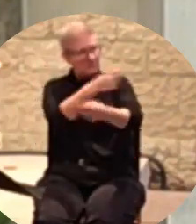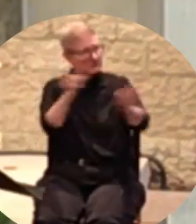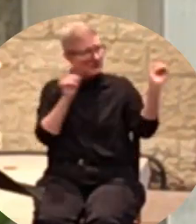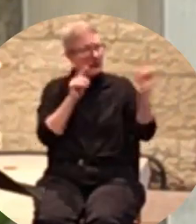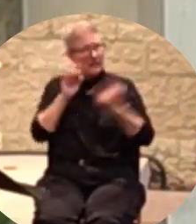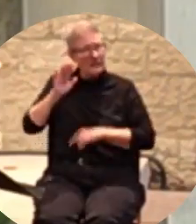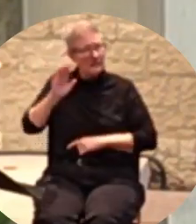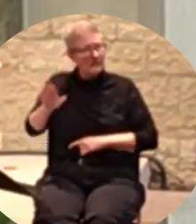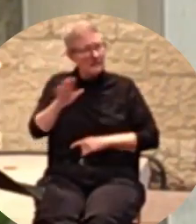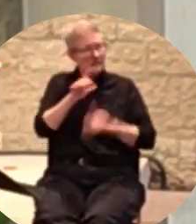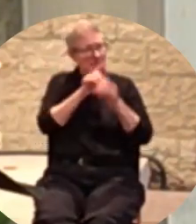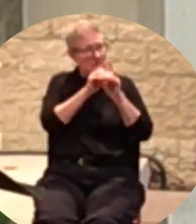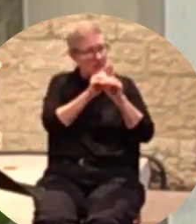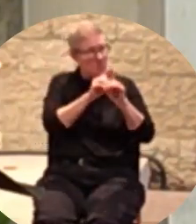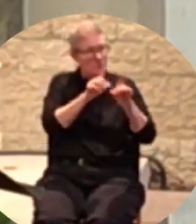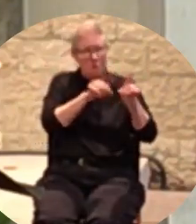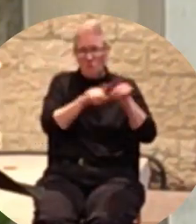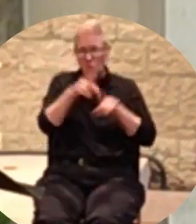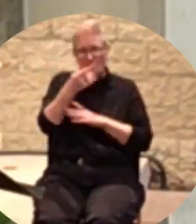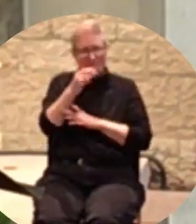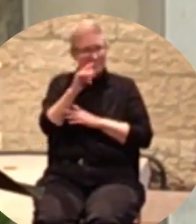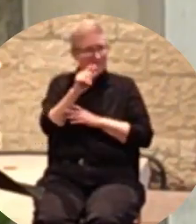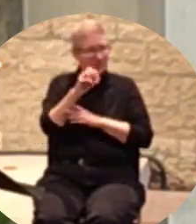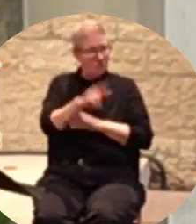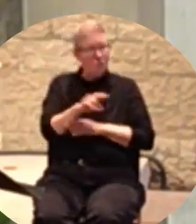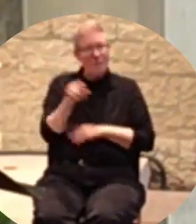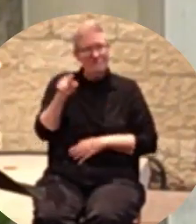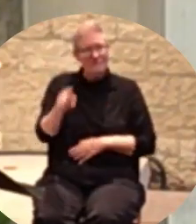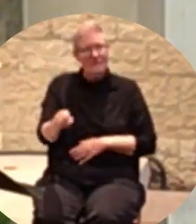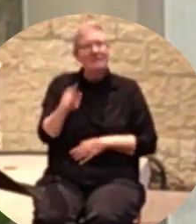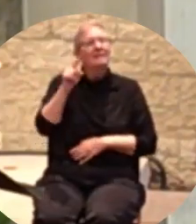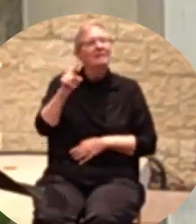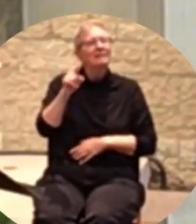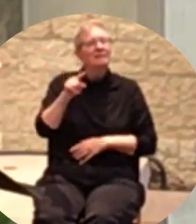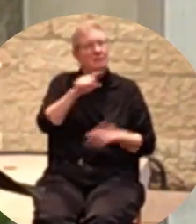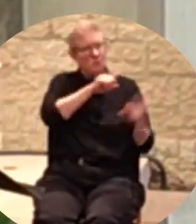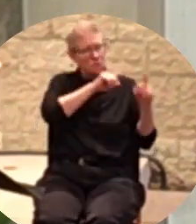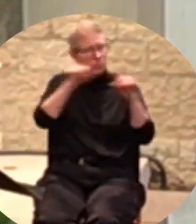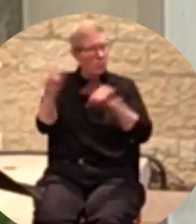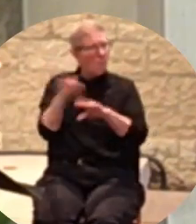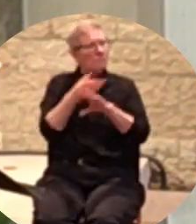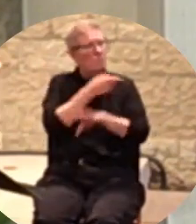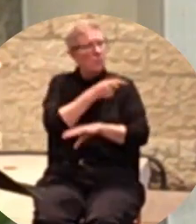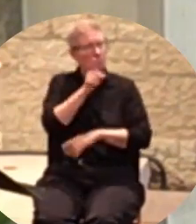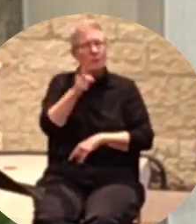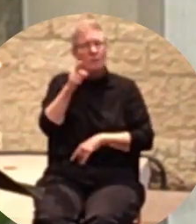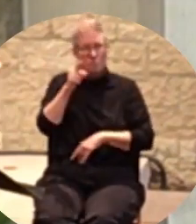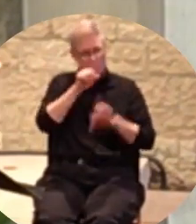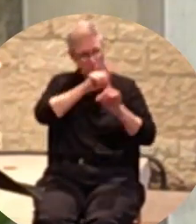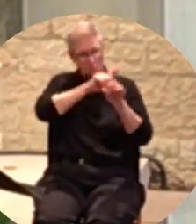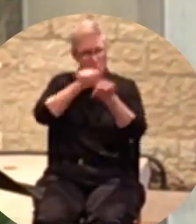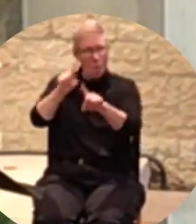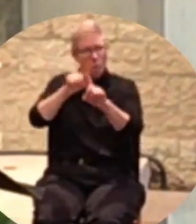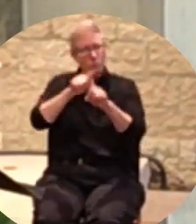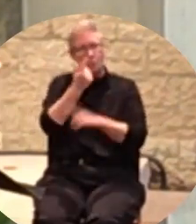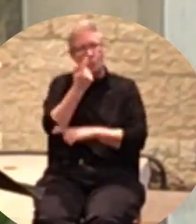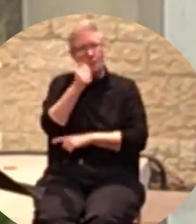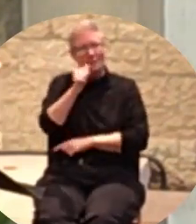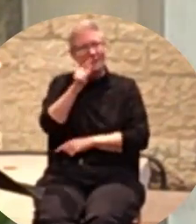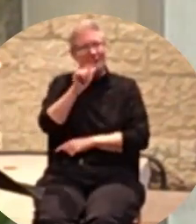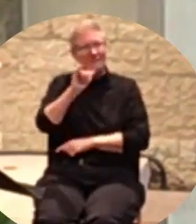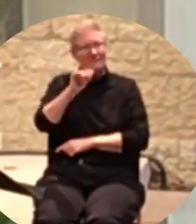Peter that he is going ahead of you to Galilee. There you will see him just as he told